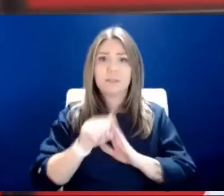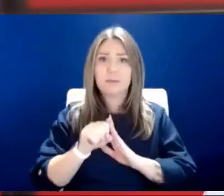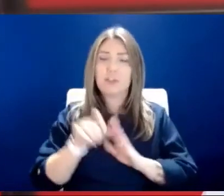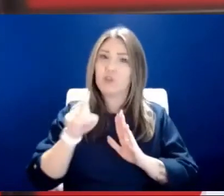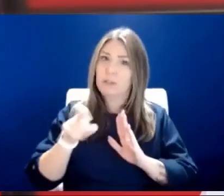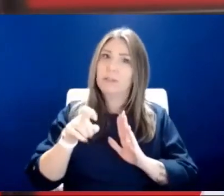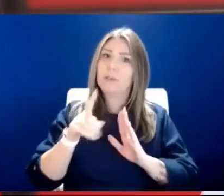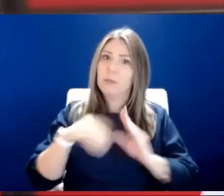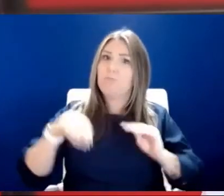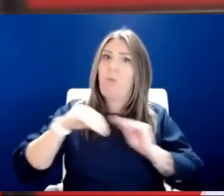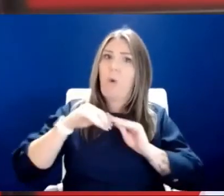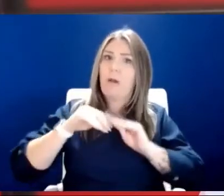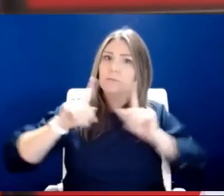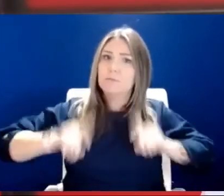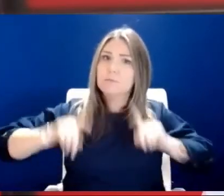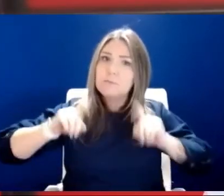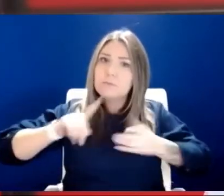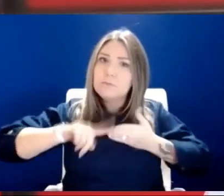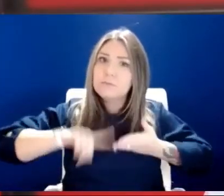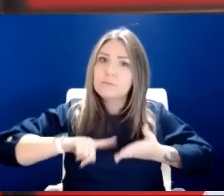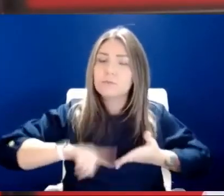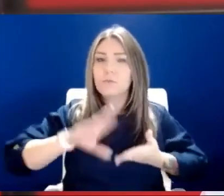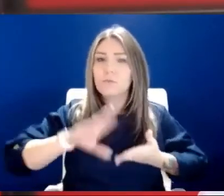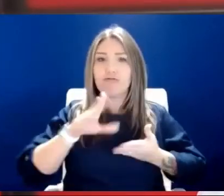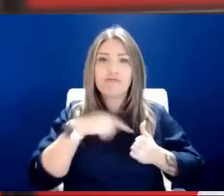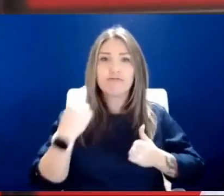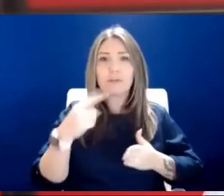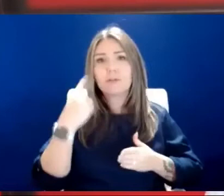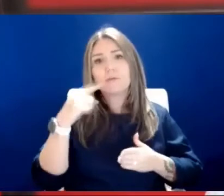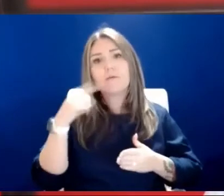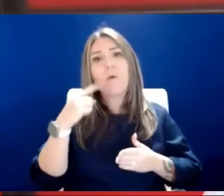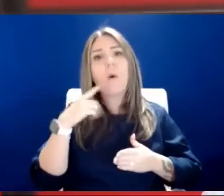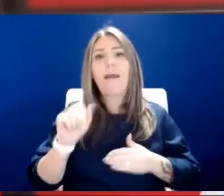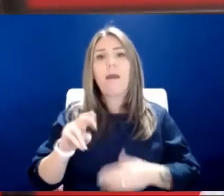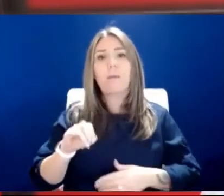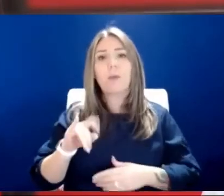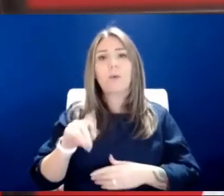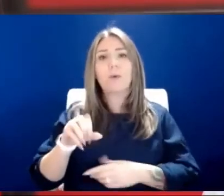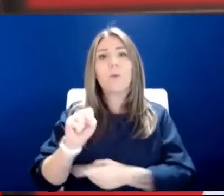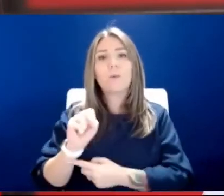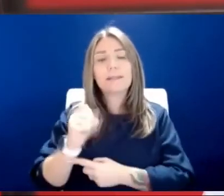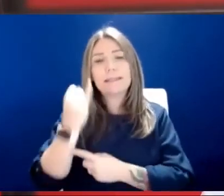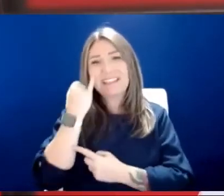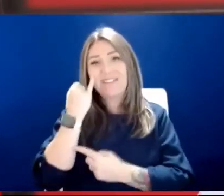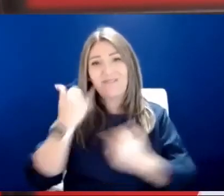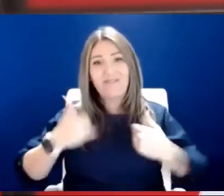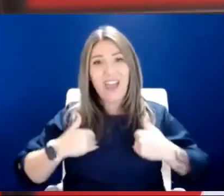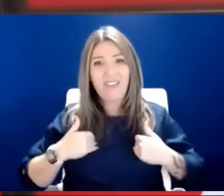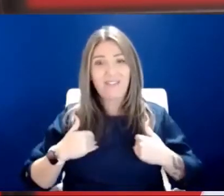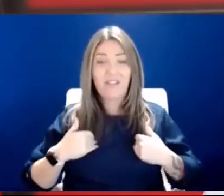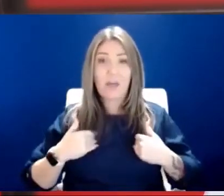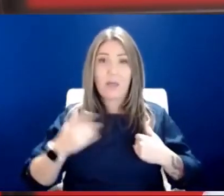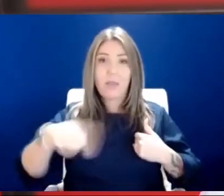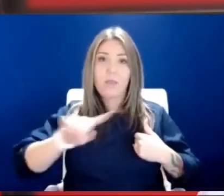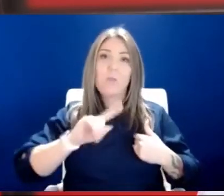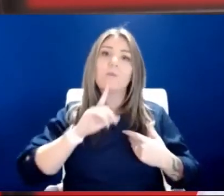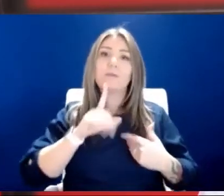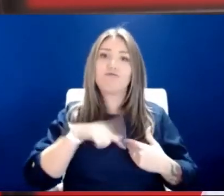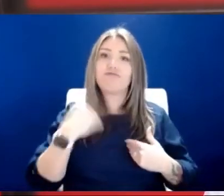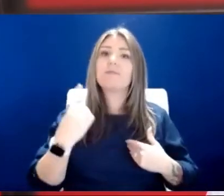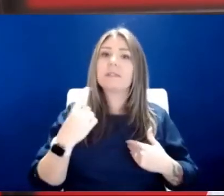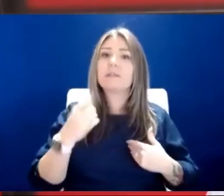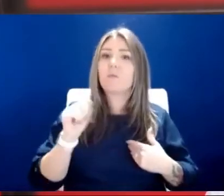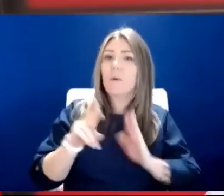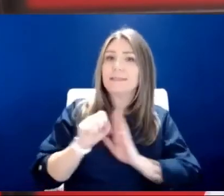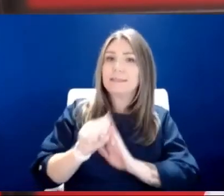includes your risk factors for amyloidosis if you have those risk factors or symptoms related to